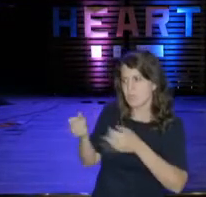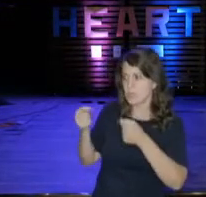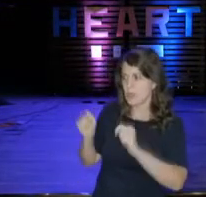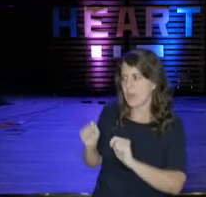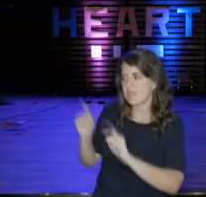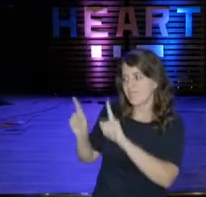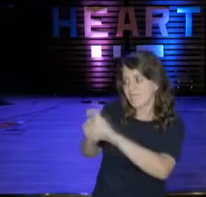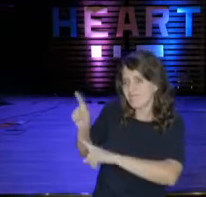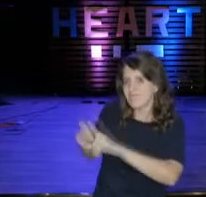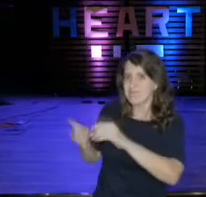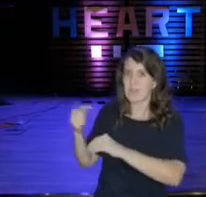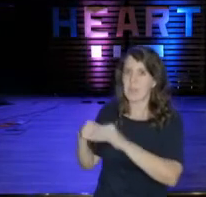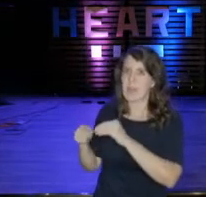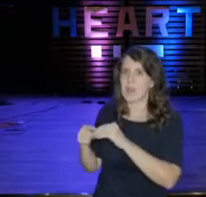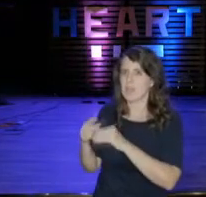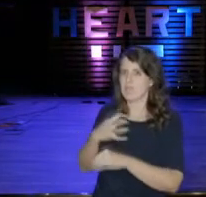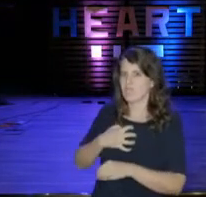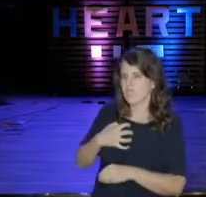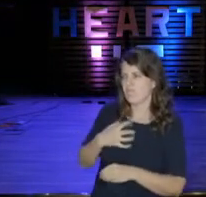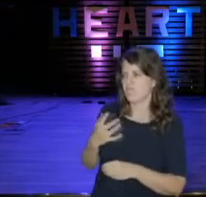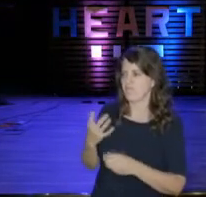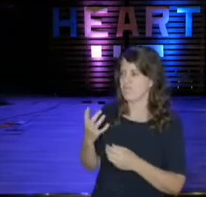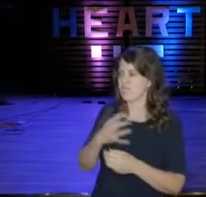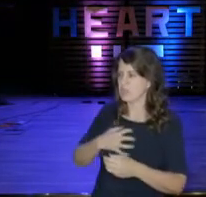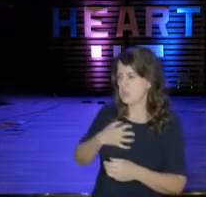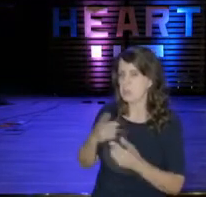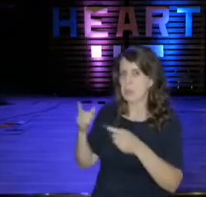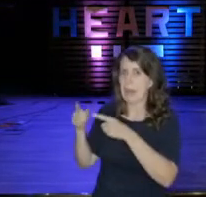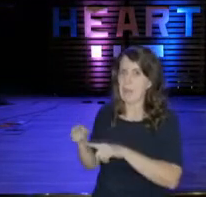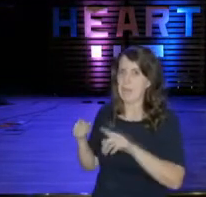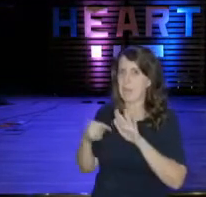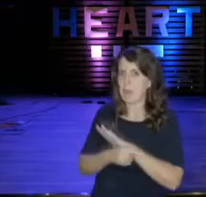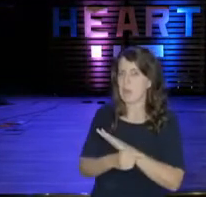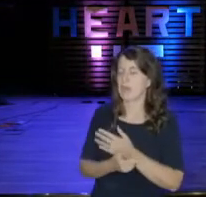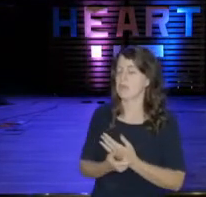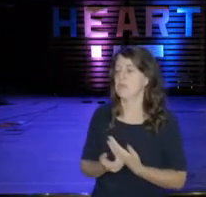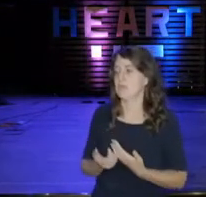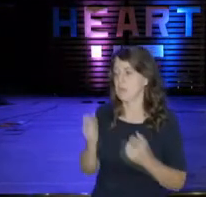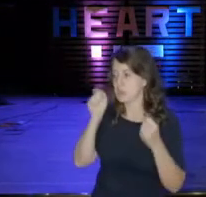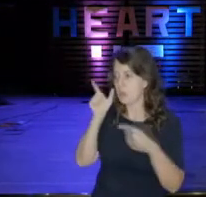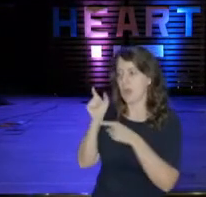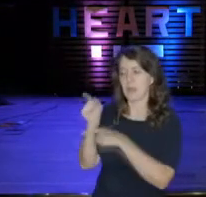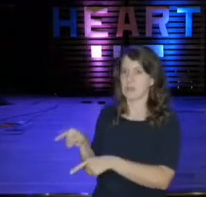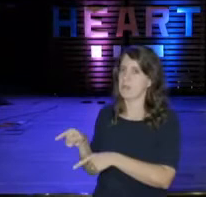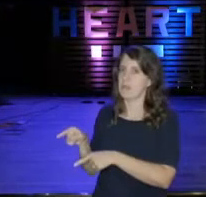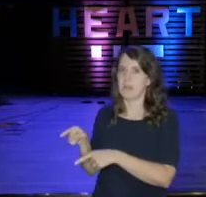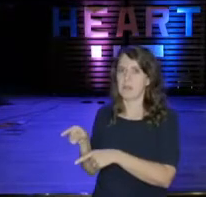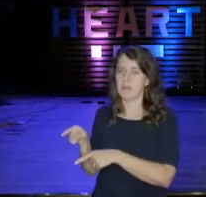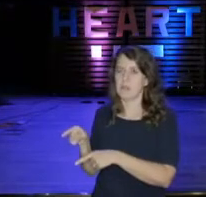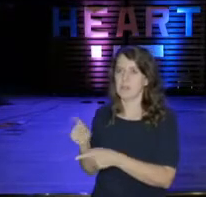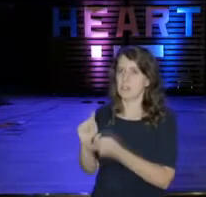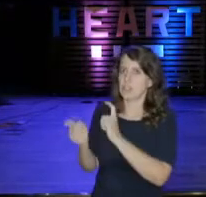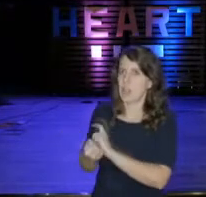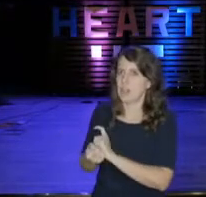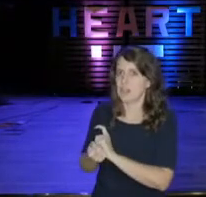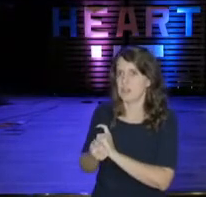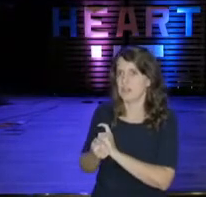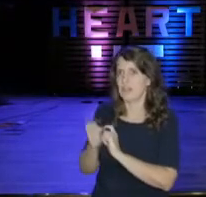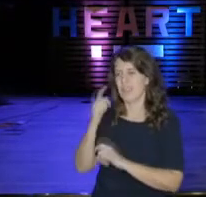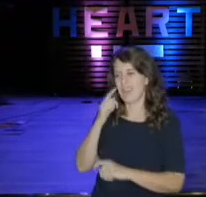of the 1983 murder, and he could not believe that what he saw was anything more than a jailhouse conversion.